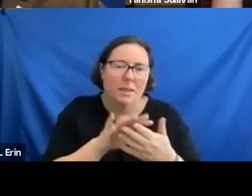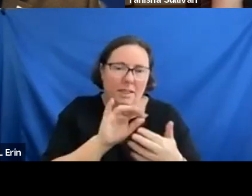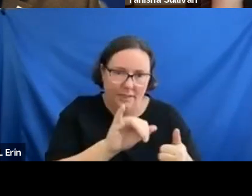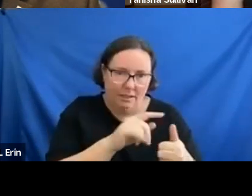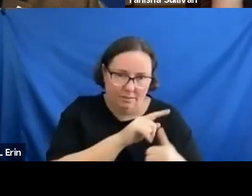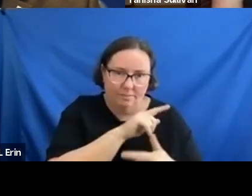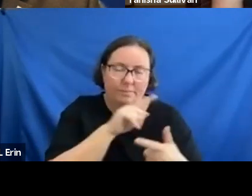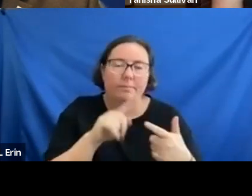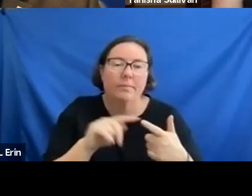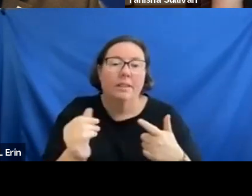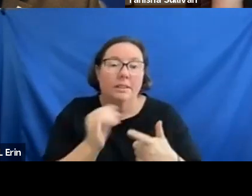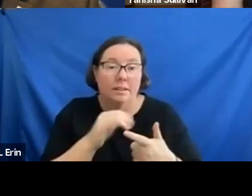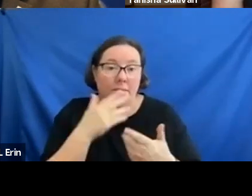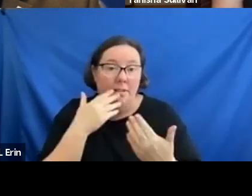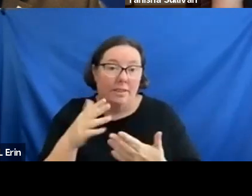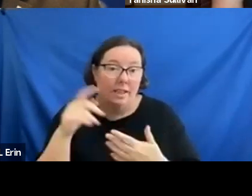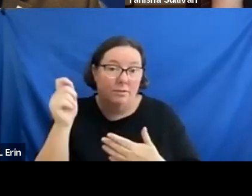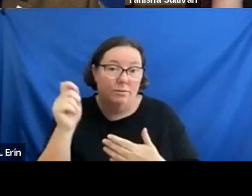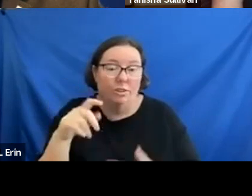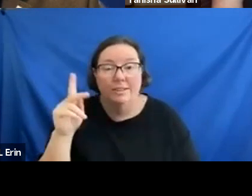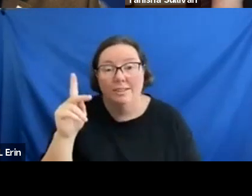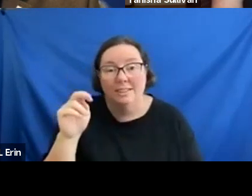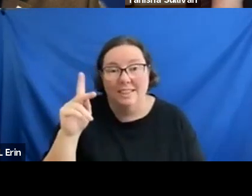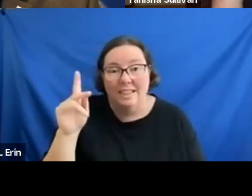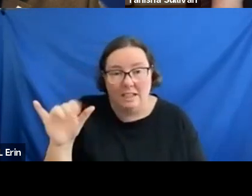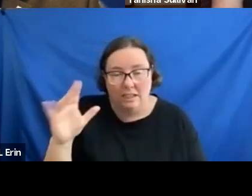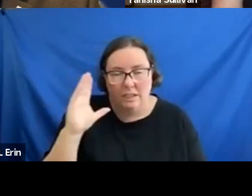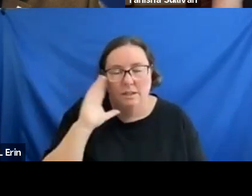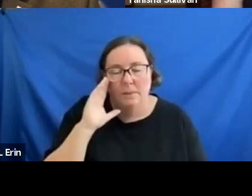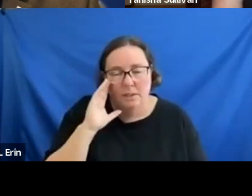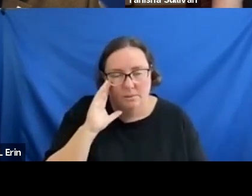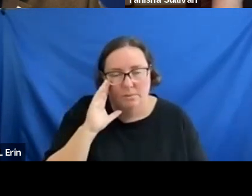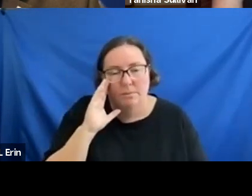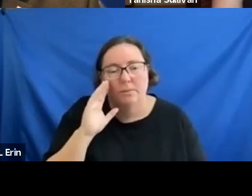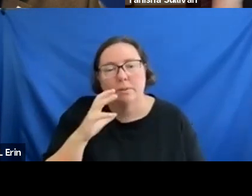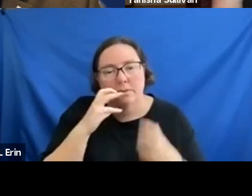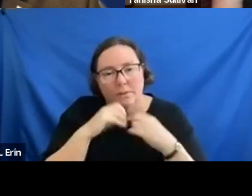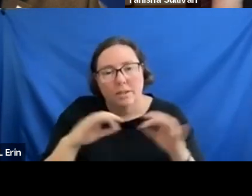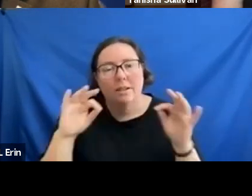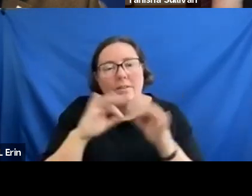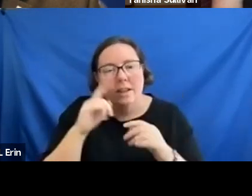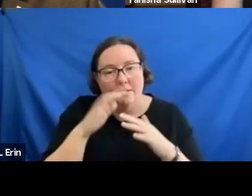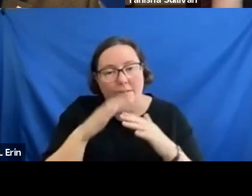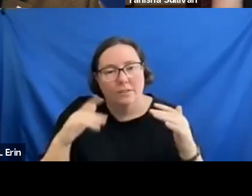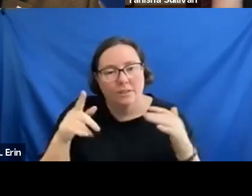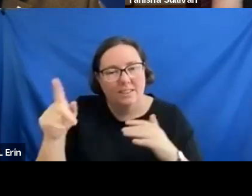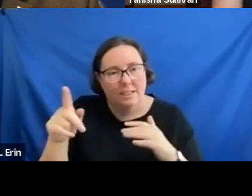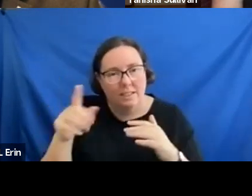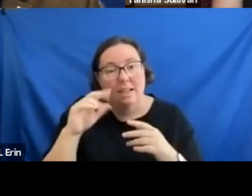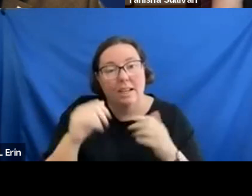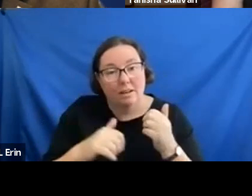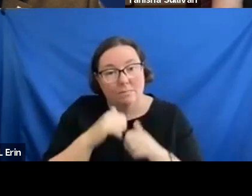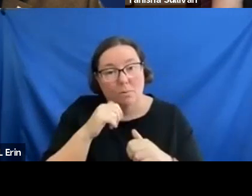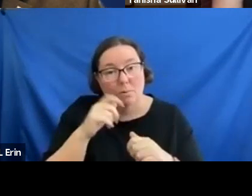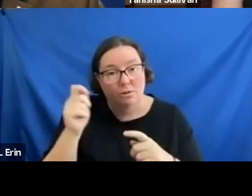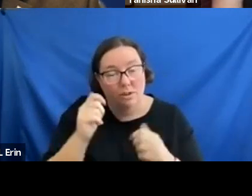Similarly, thanks to Justice Kennedy, we also know that there's a value to diversity that he and a majority of